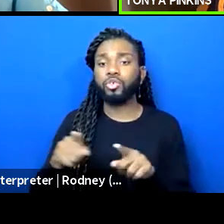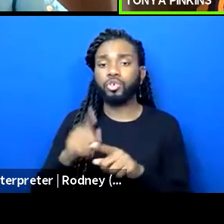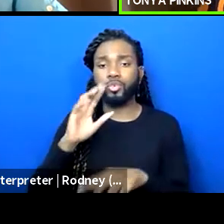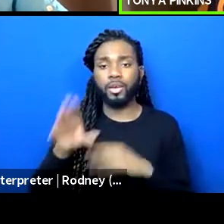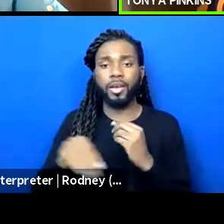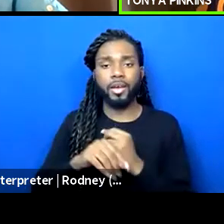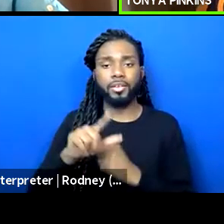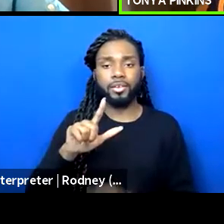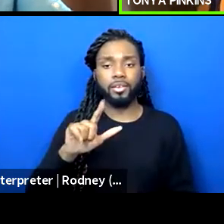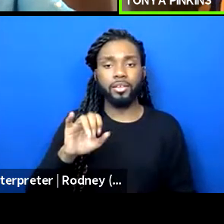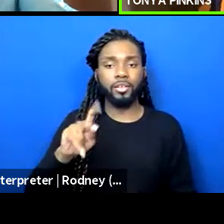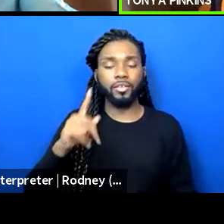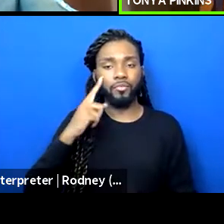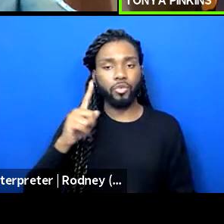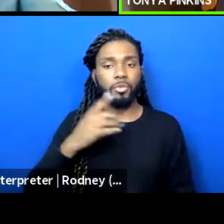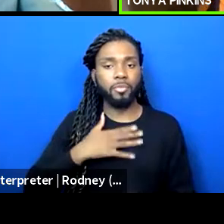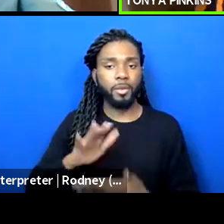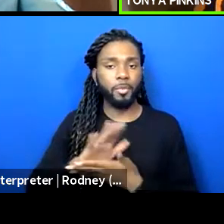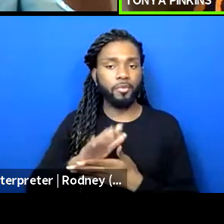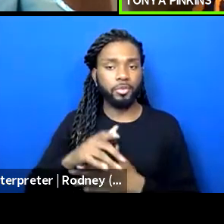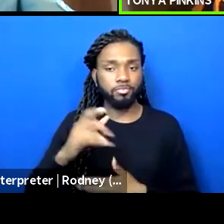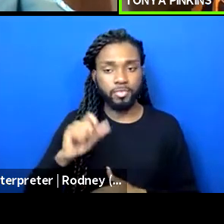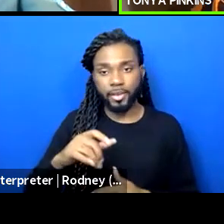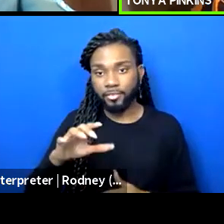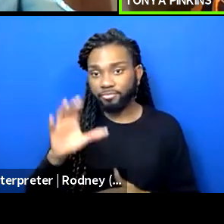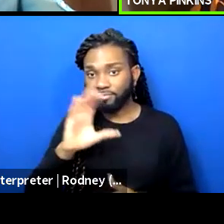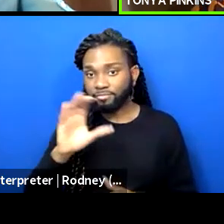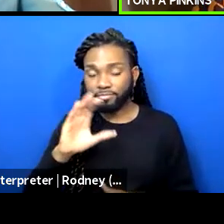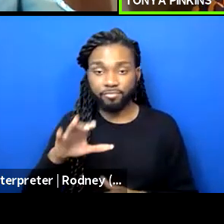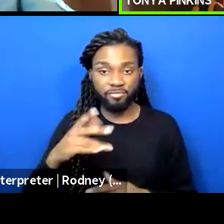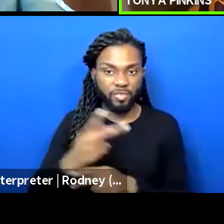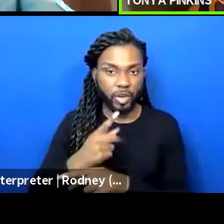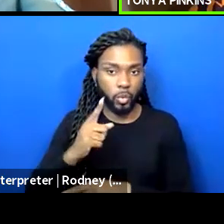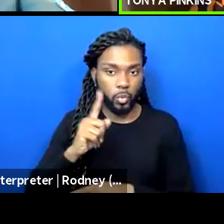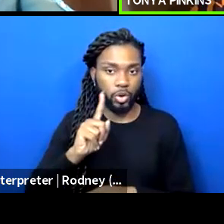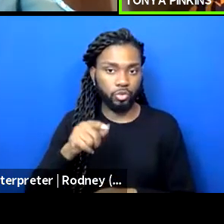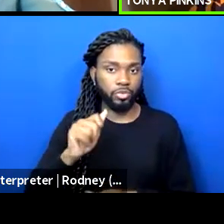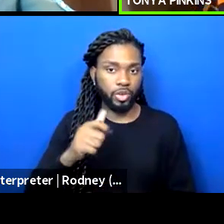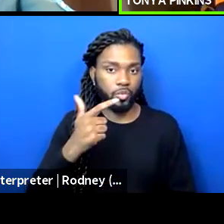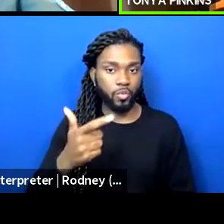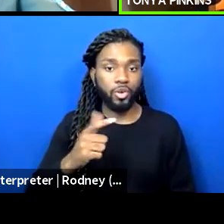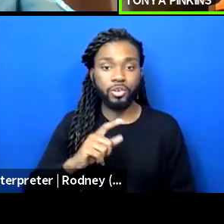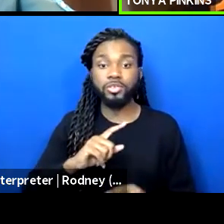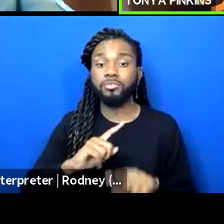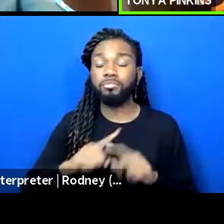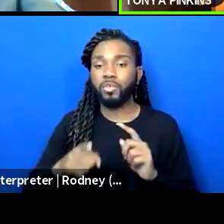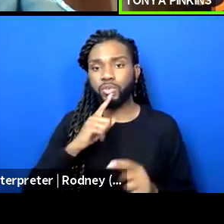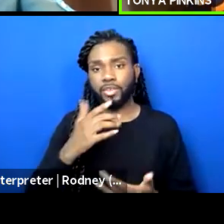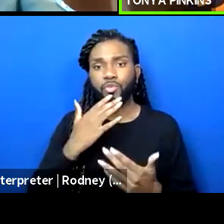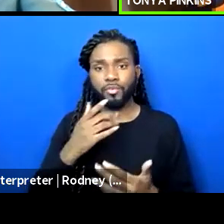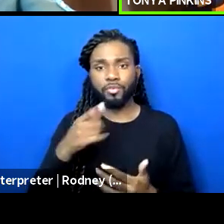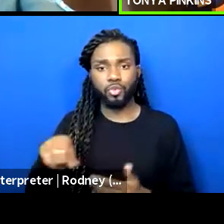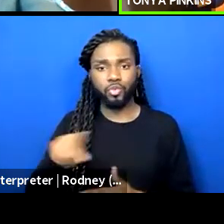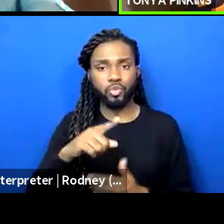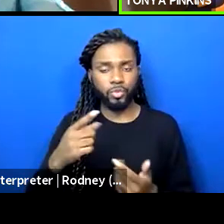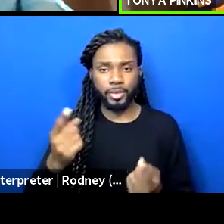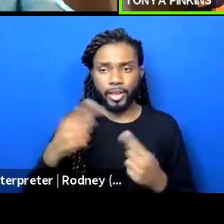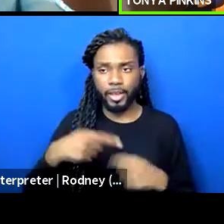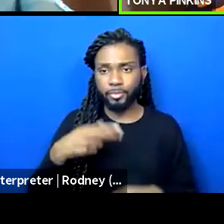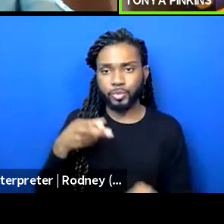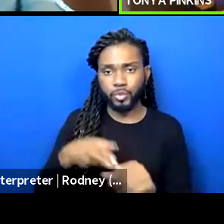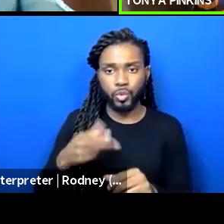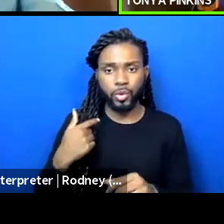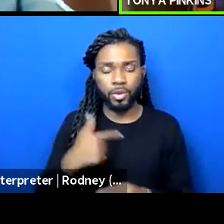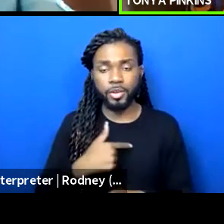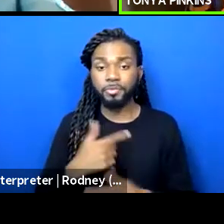movie so you can find out where you can see it. And we're so grateful that you came in and talked with us. Any questions coming